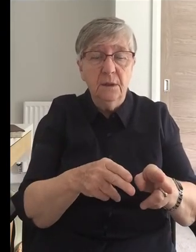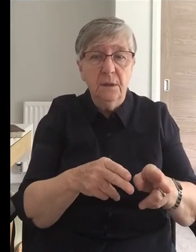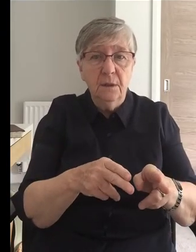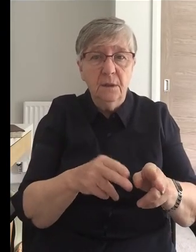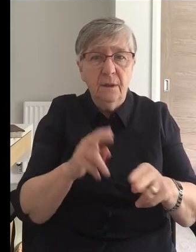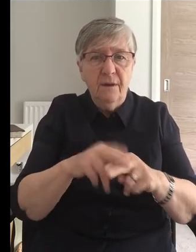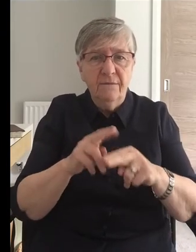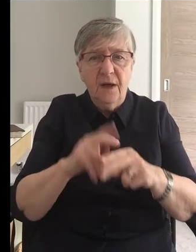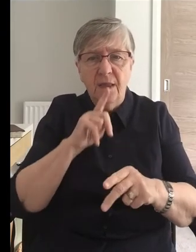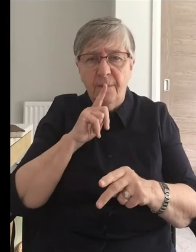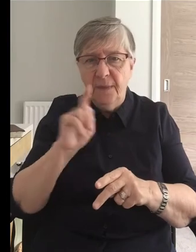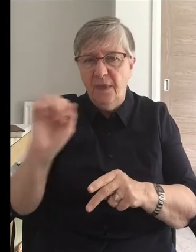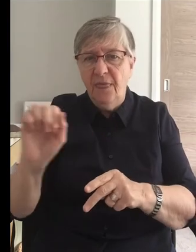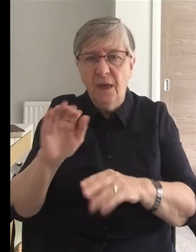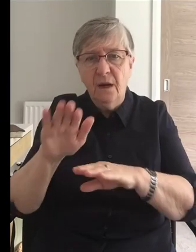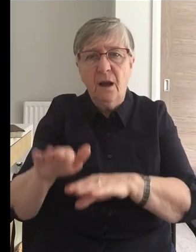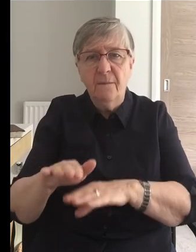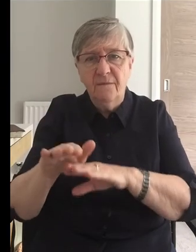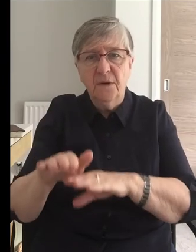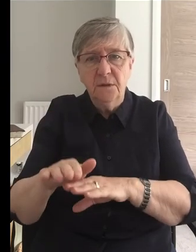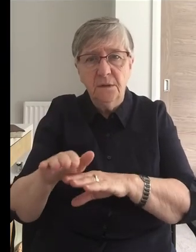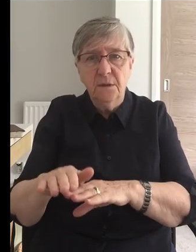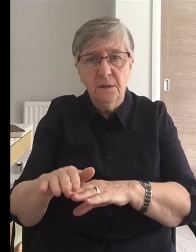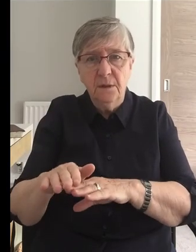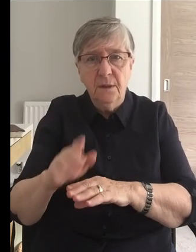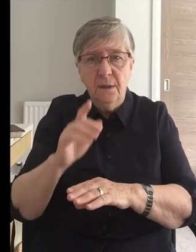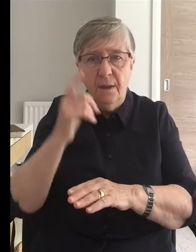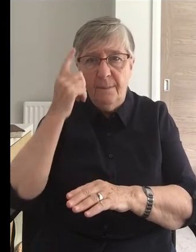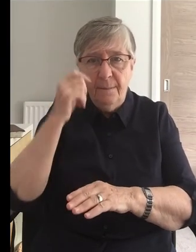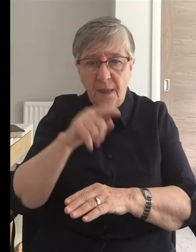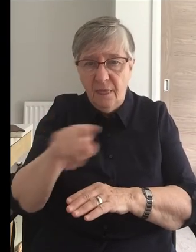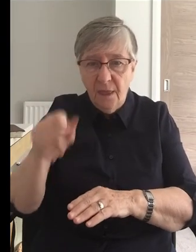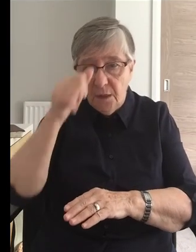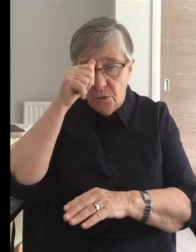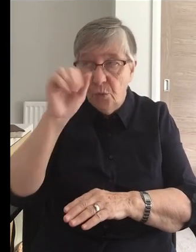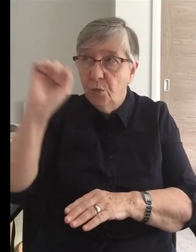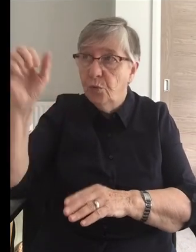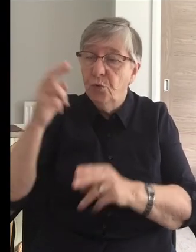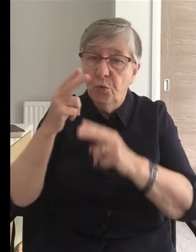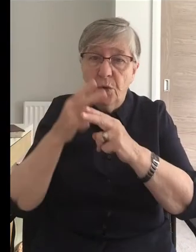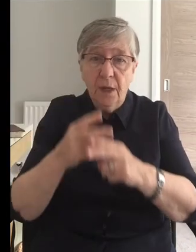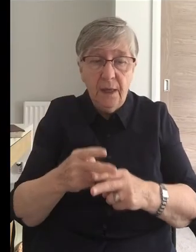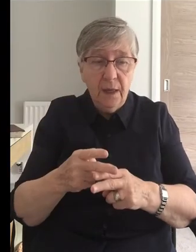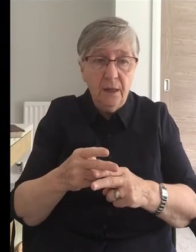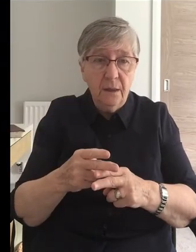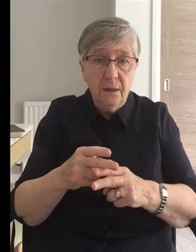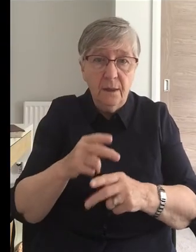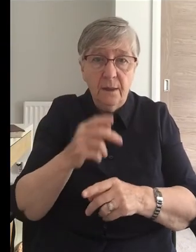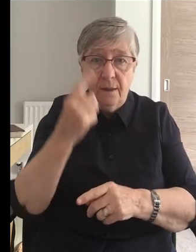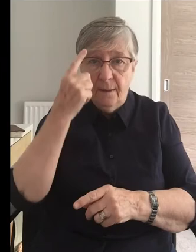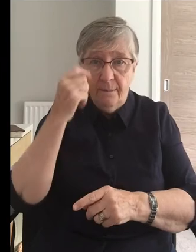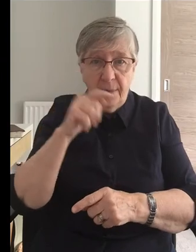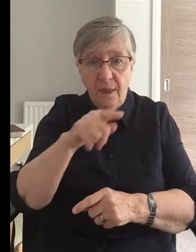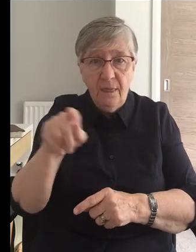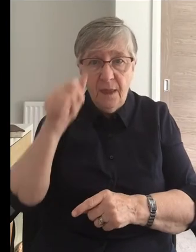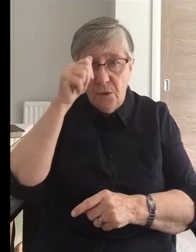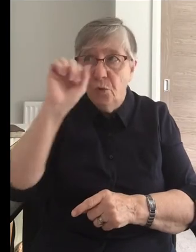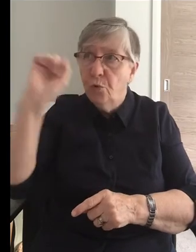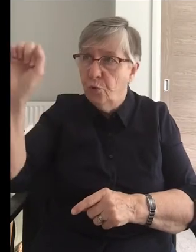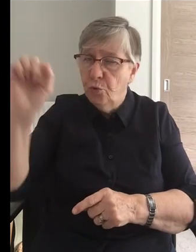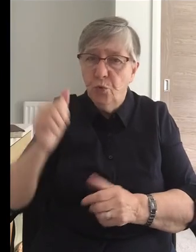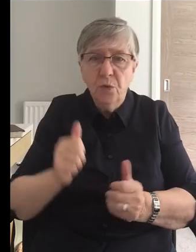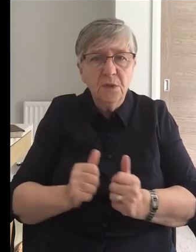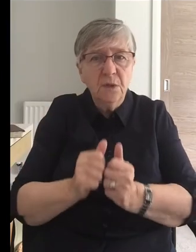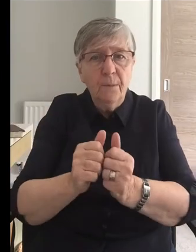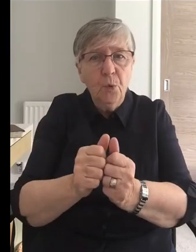their comfort. May they know your care. May they know your practical support shown by